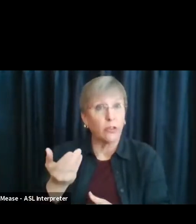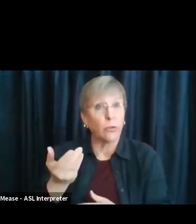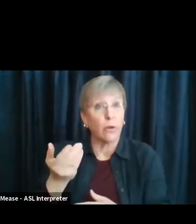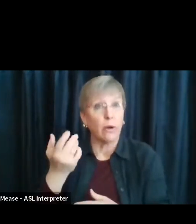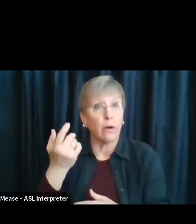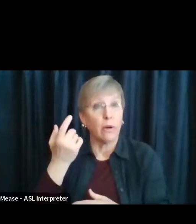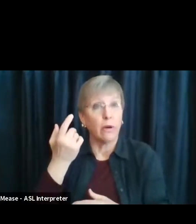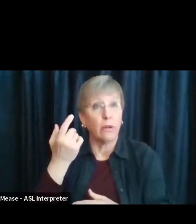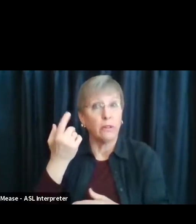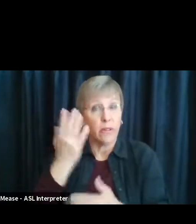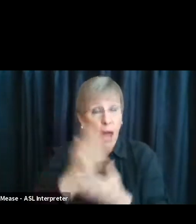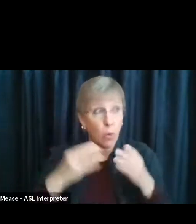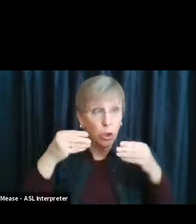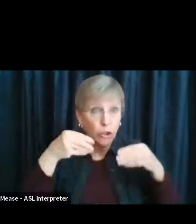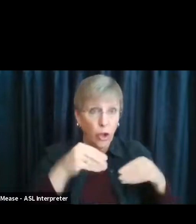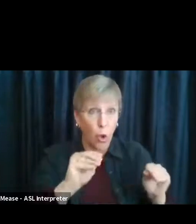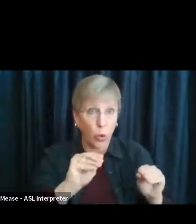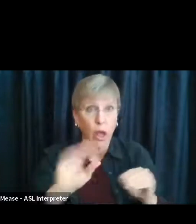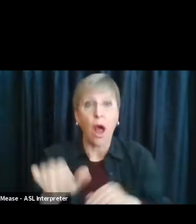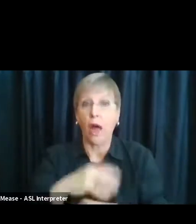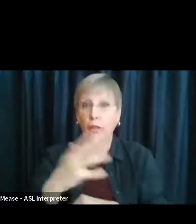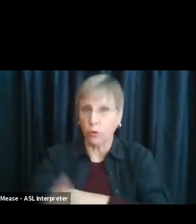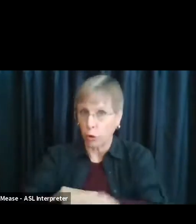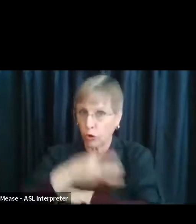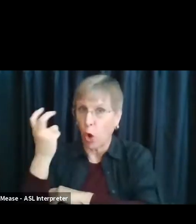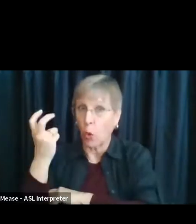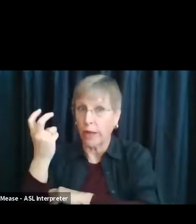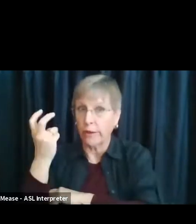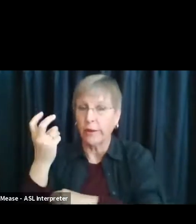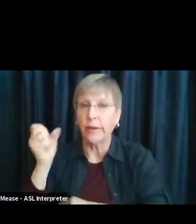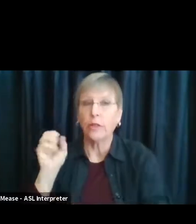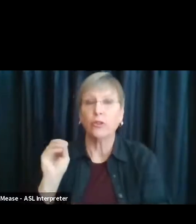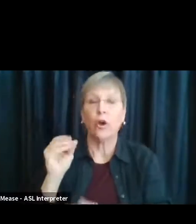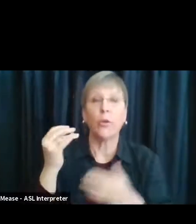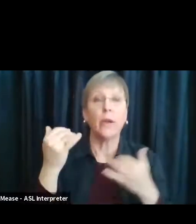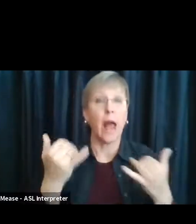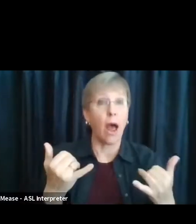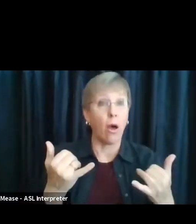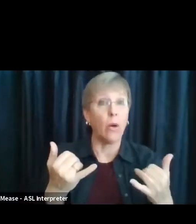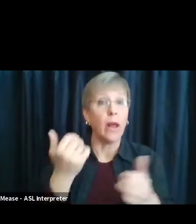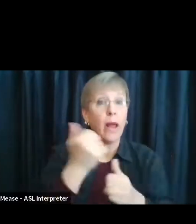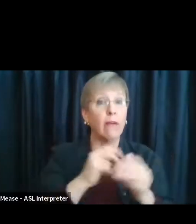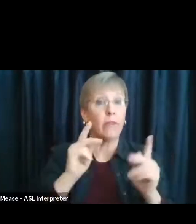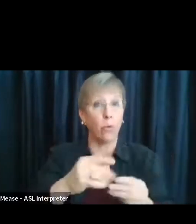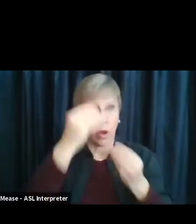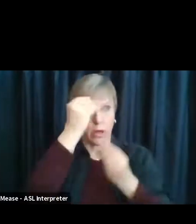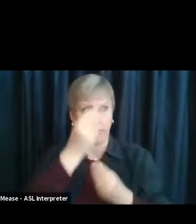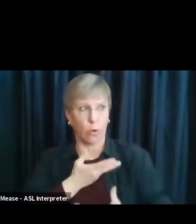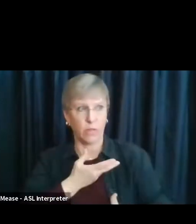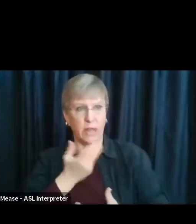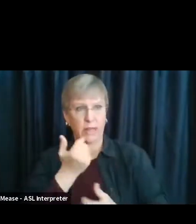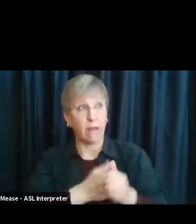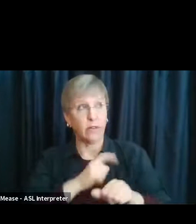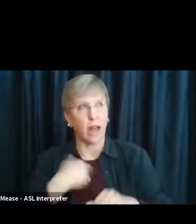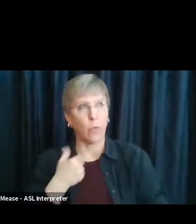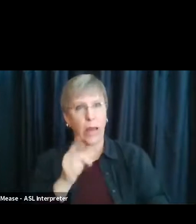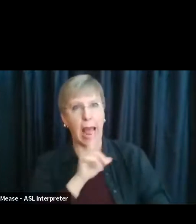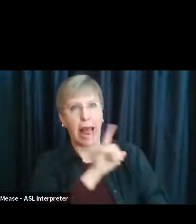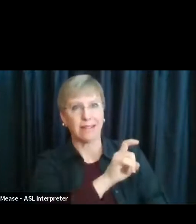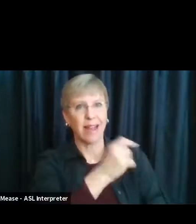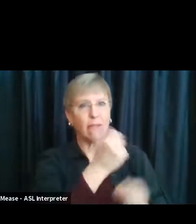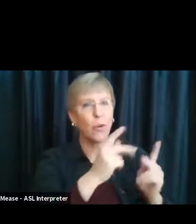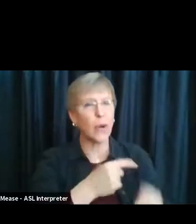sold, for some others stolen. And so now everyone tell us, every time we ask, everyone tell